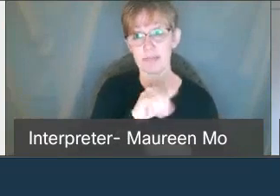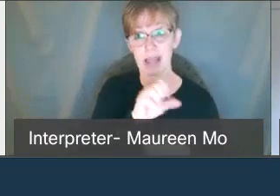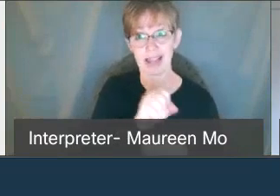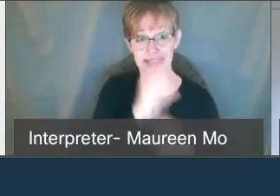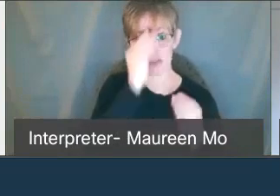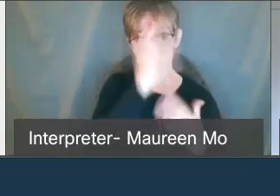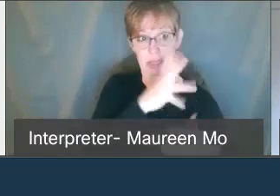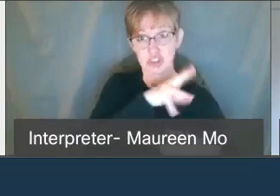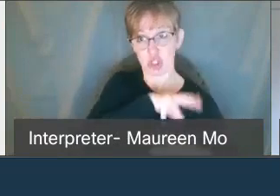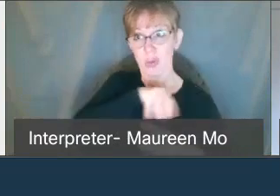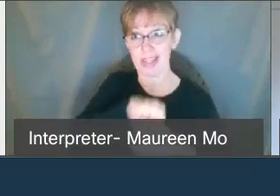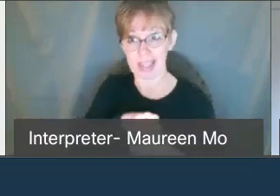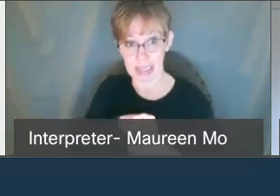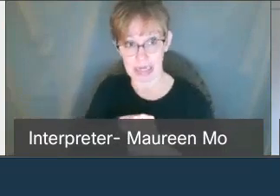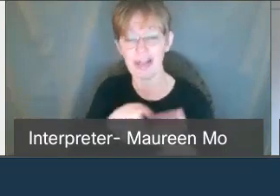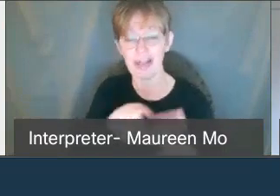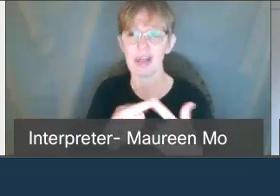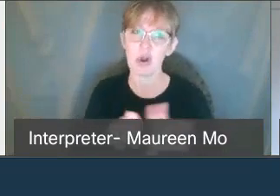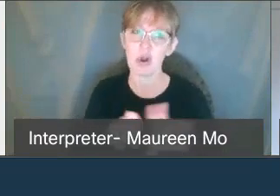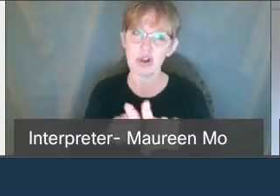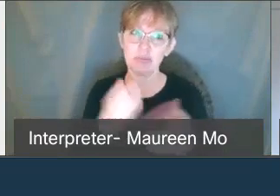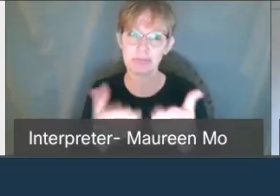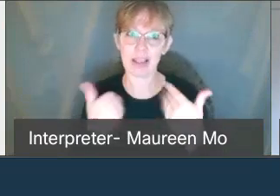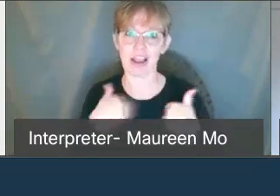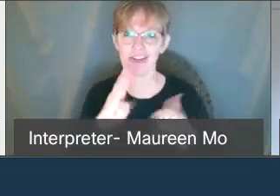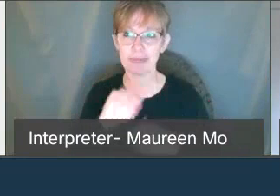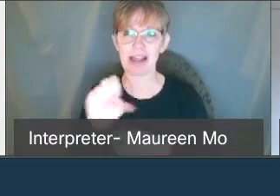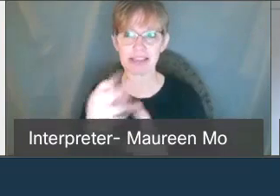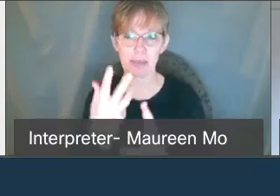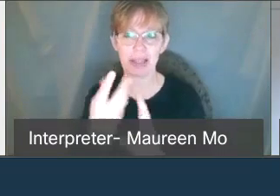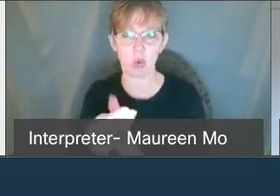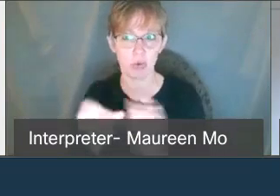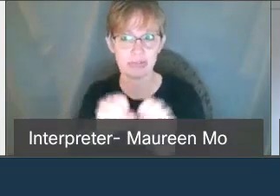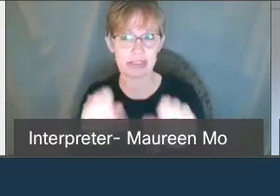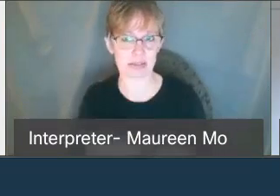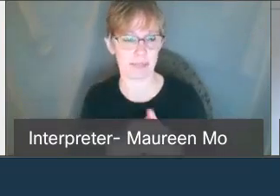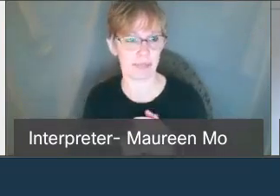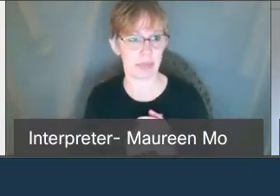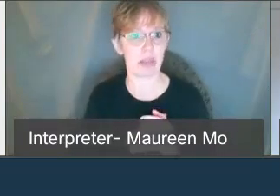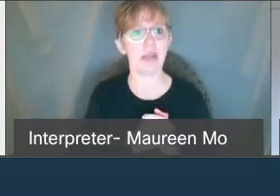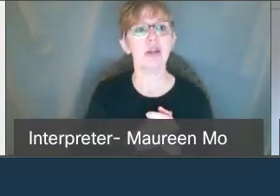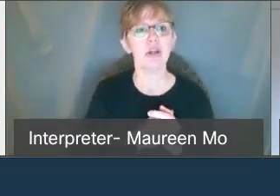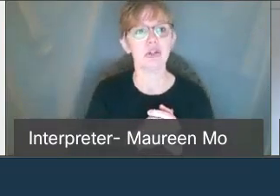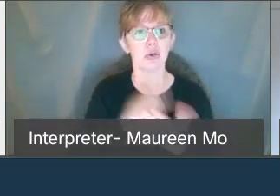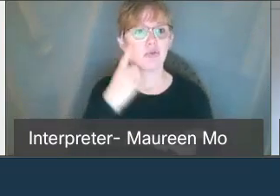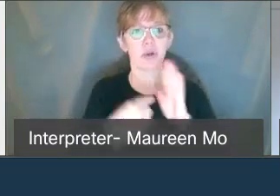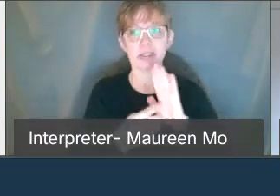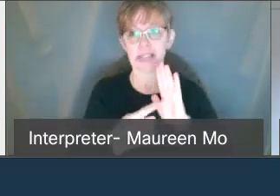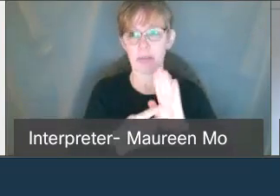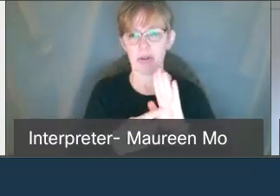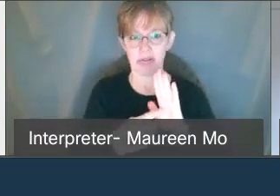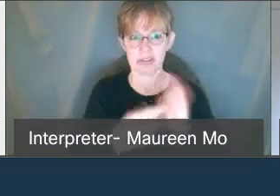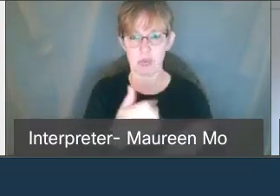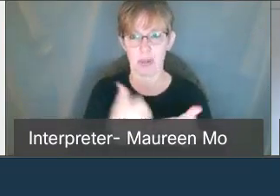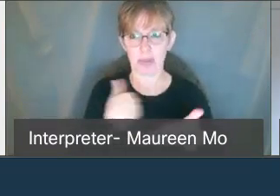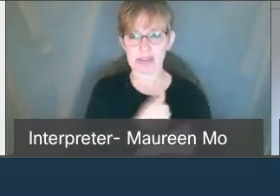could also have bias coming out, right? So some examples here that we might be able to understand how and why that could happen is